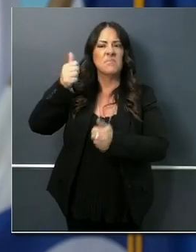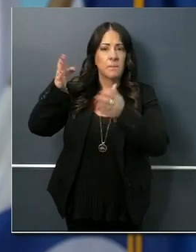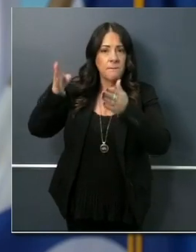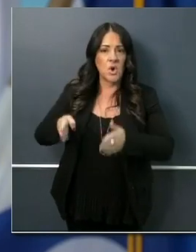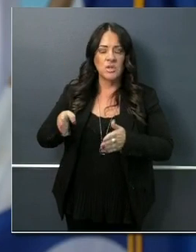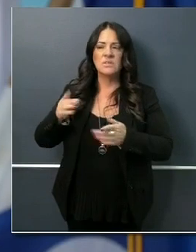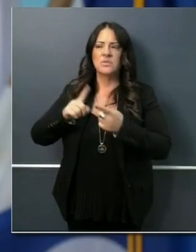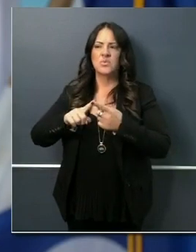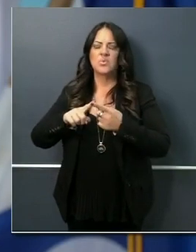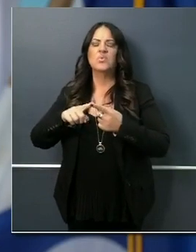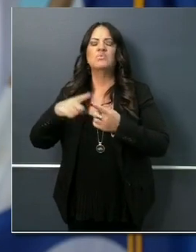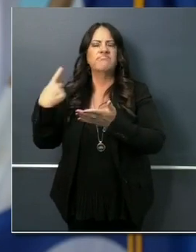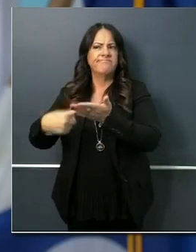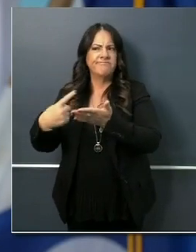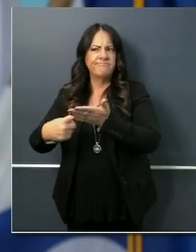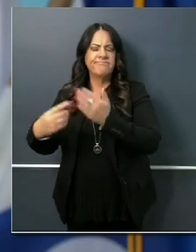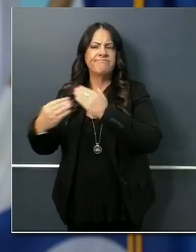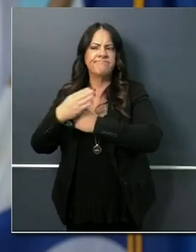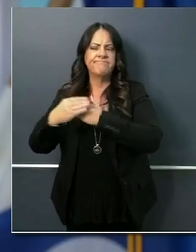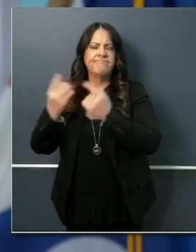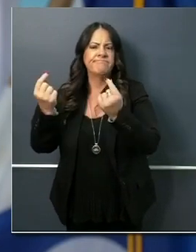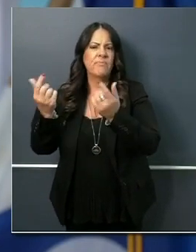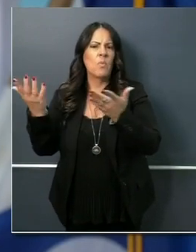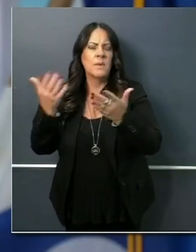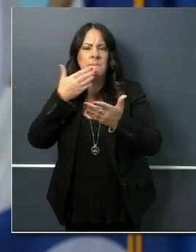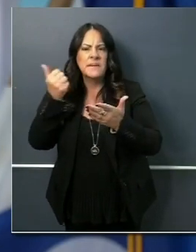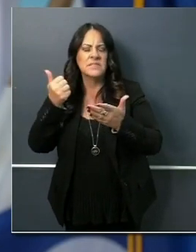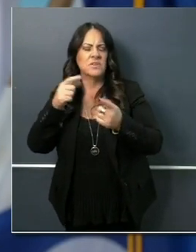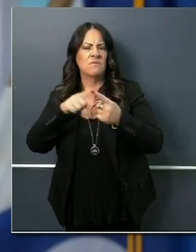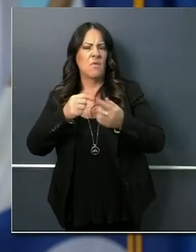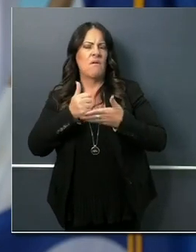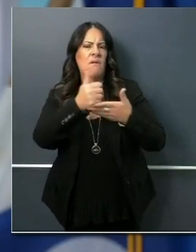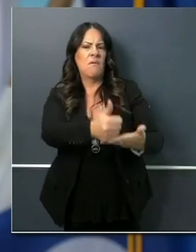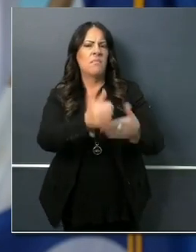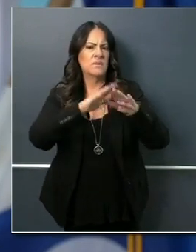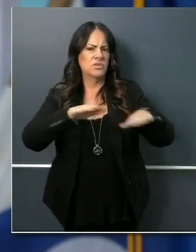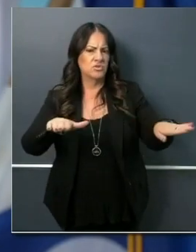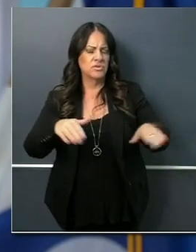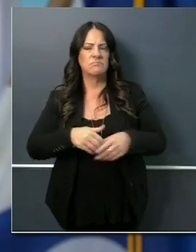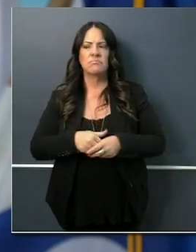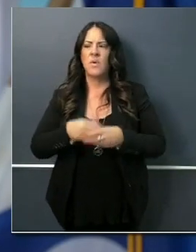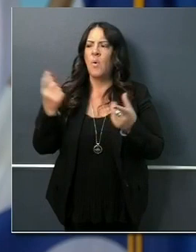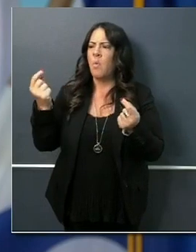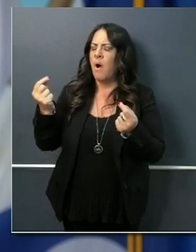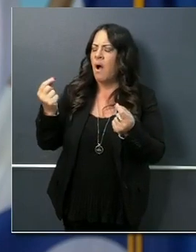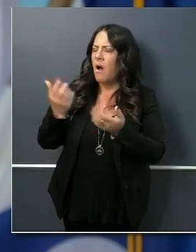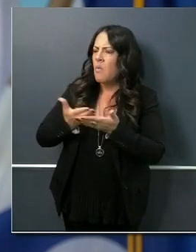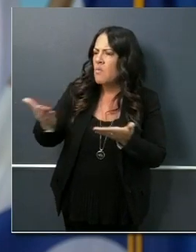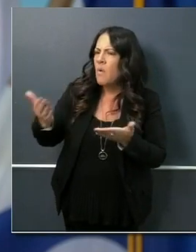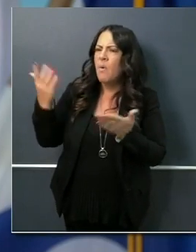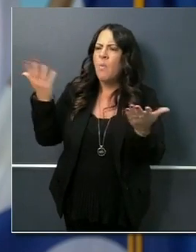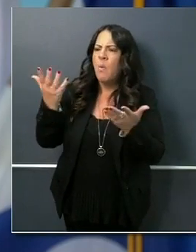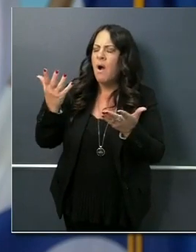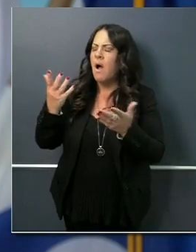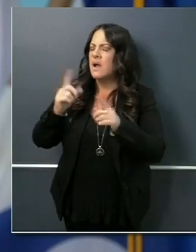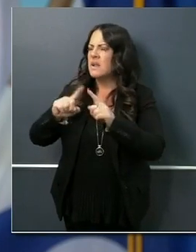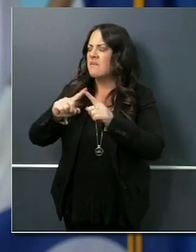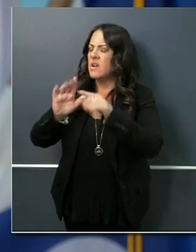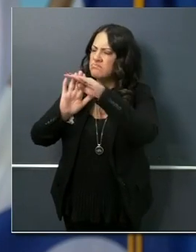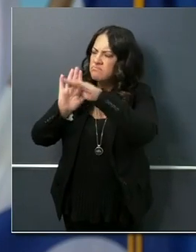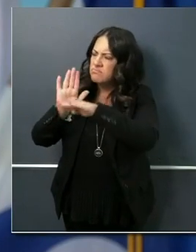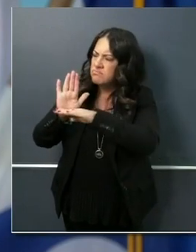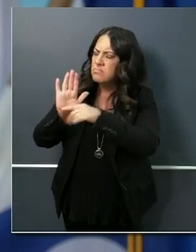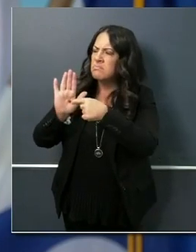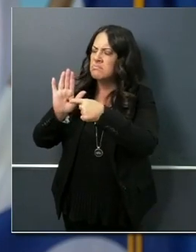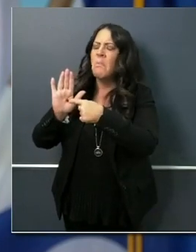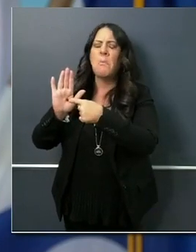to address the stresses and the travails many of us are feeling, and providing resource guides in a very culturally competent way on the basis